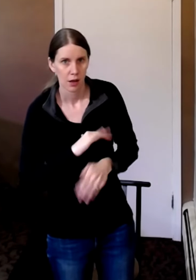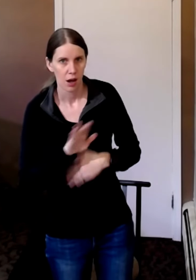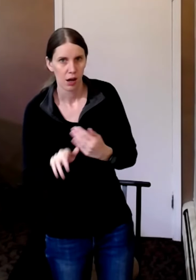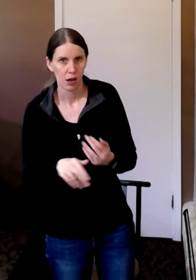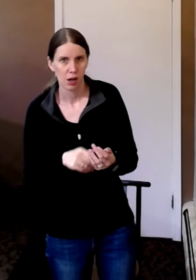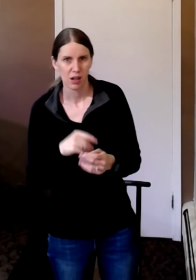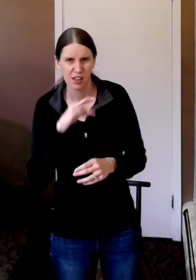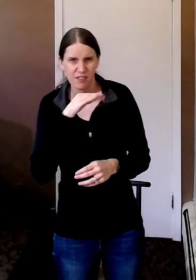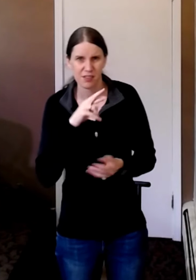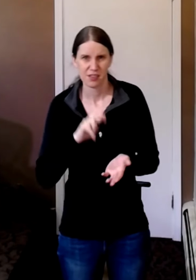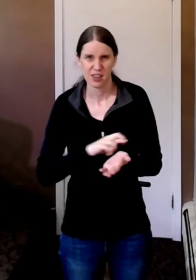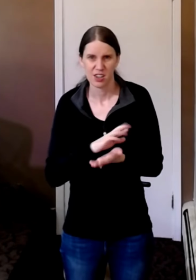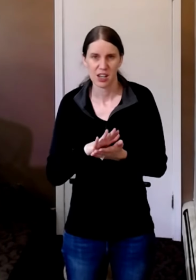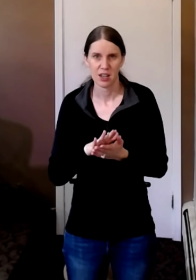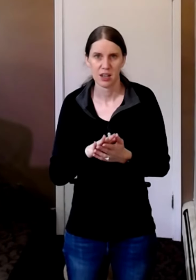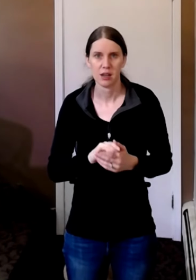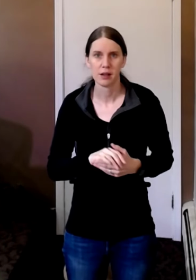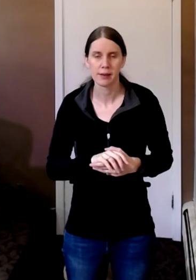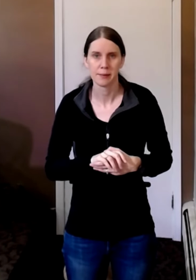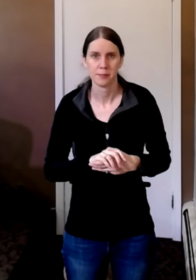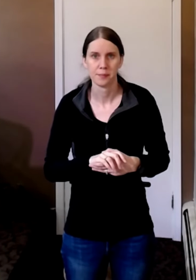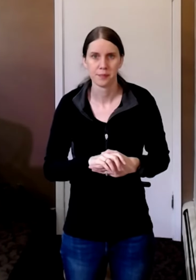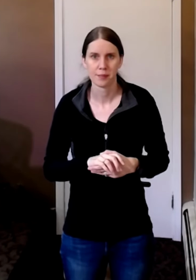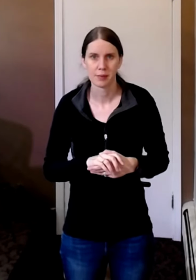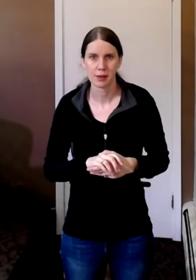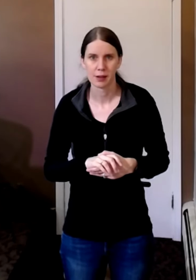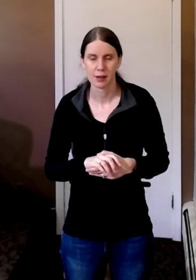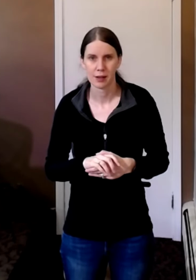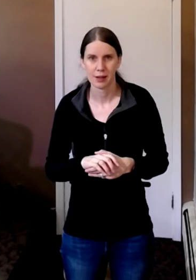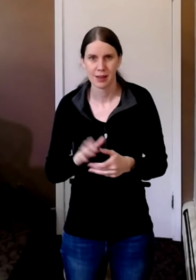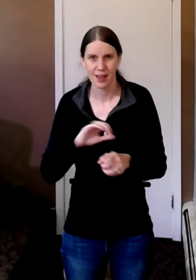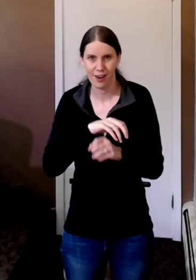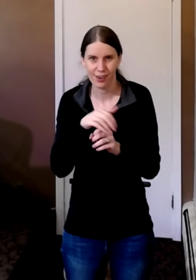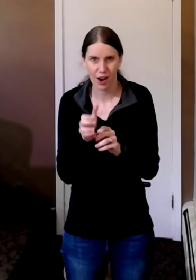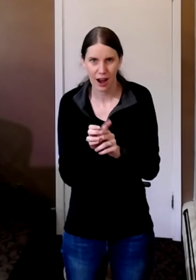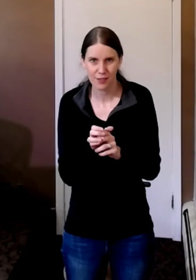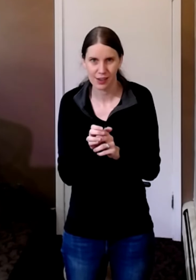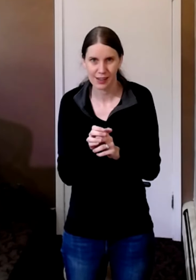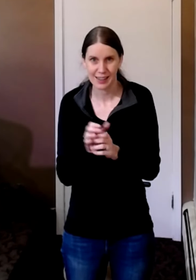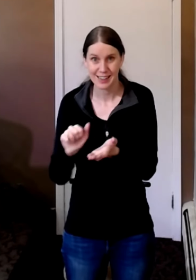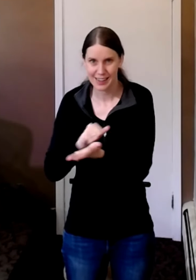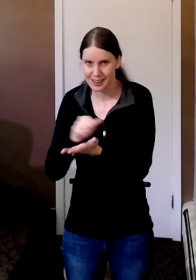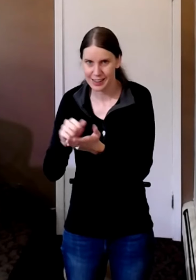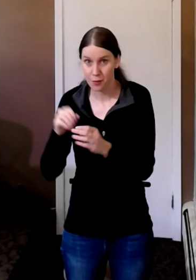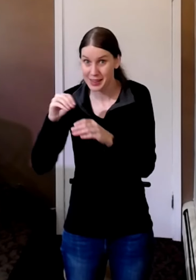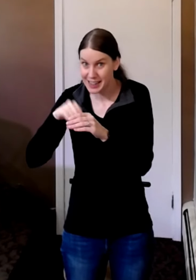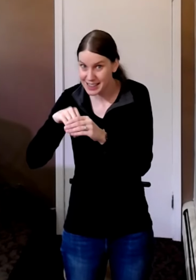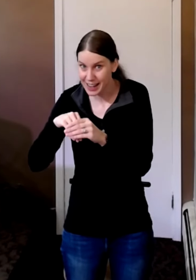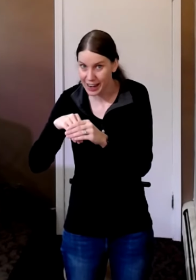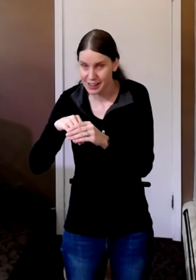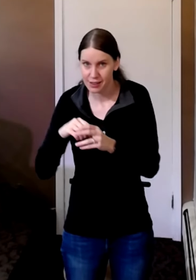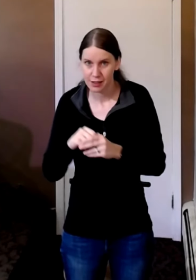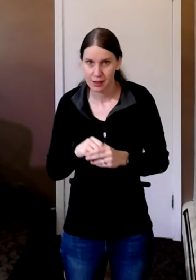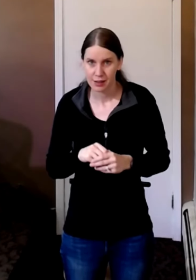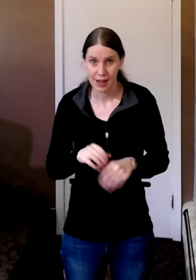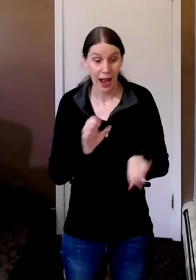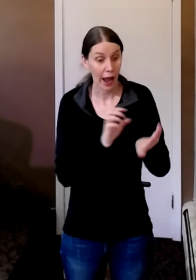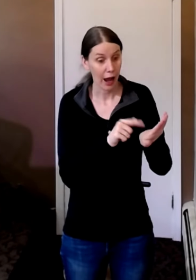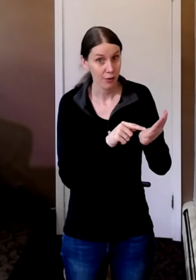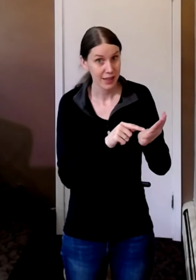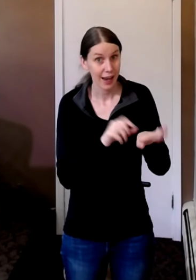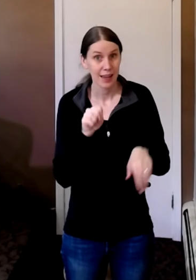all unrighteousness, right? And you take that shield and you clean the inside. We can clean the outside, but God